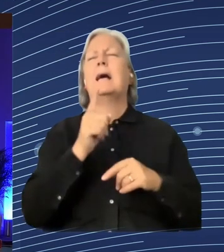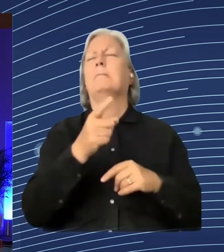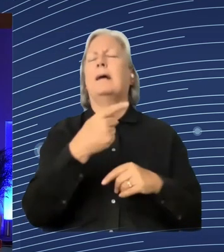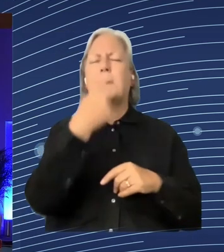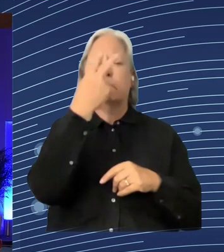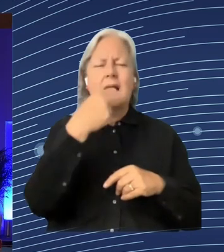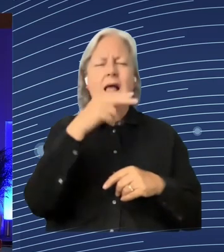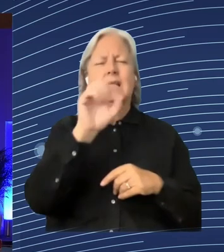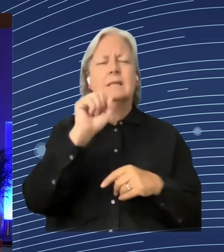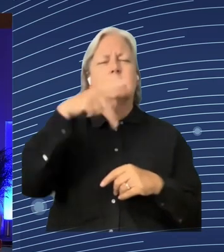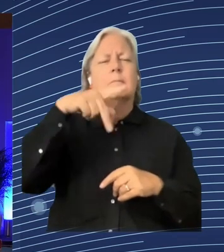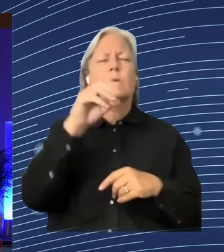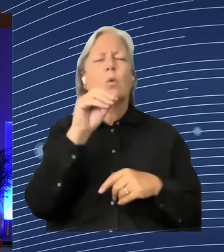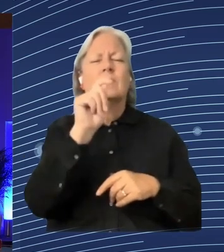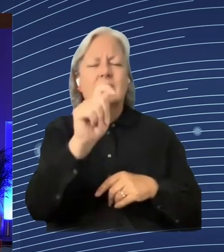databases.